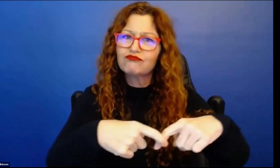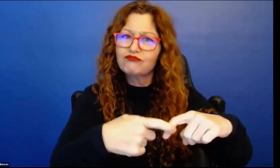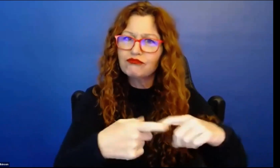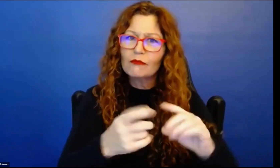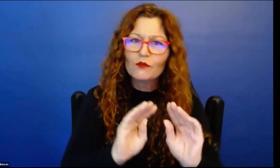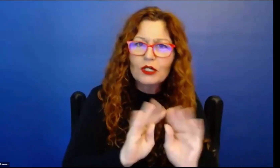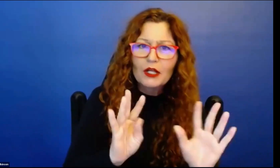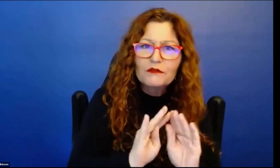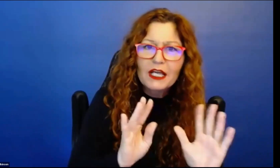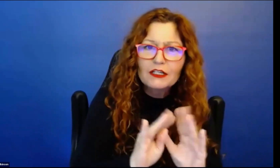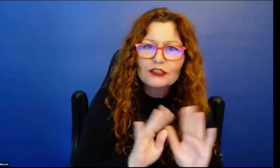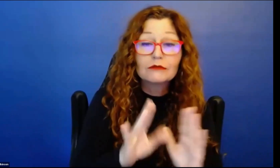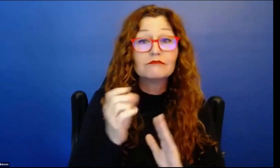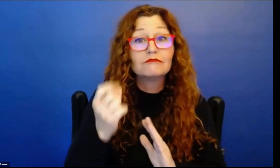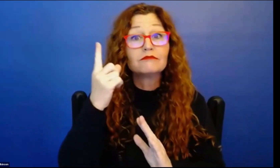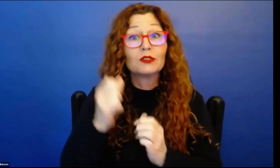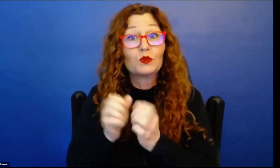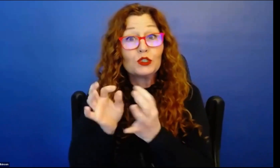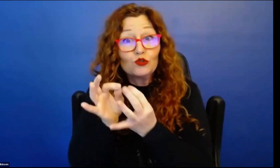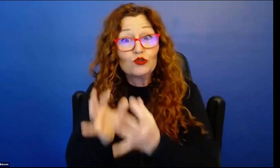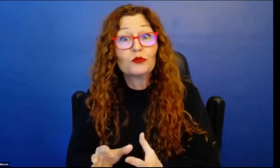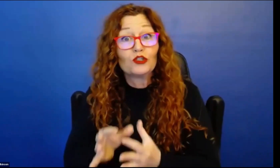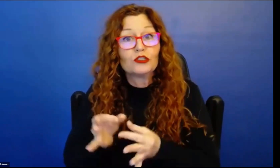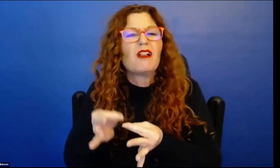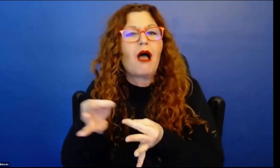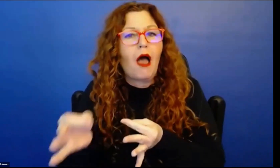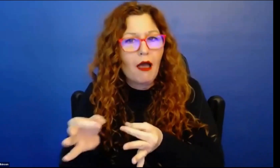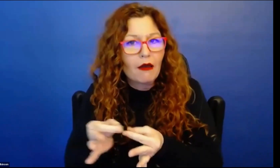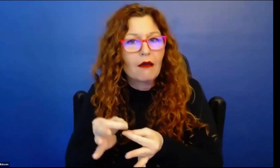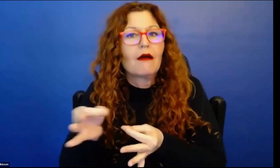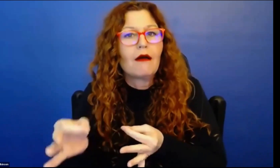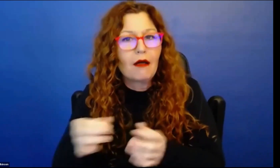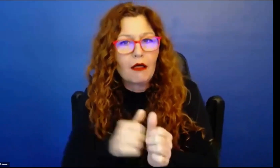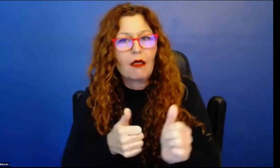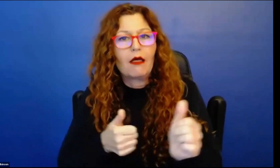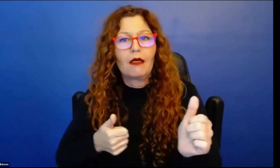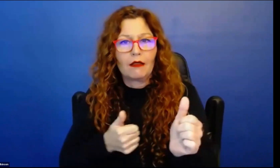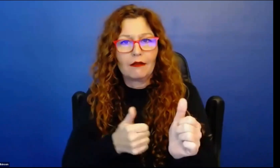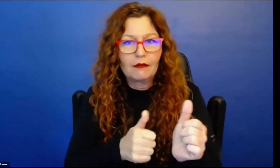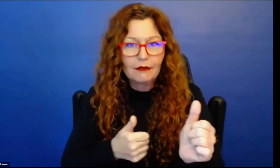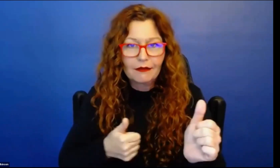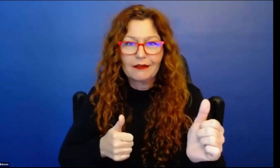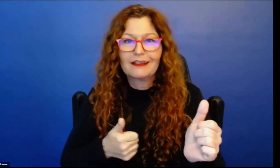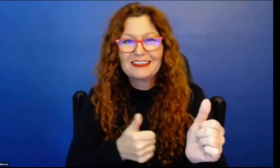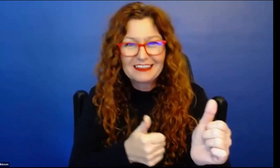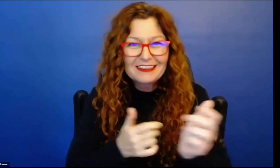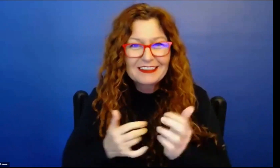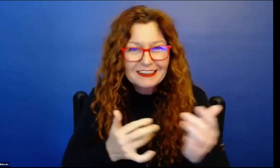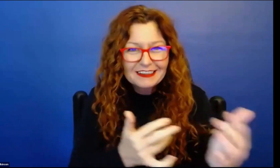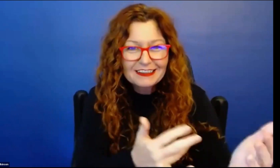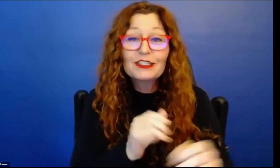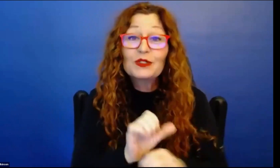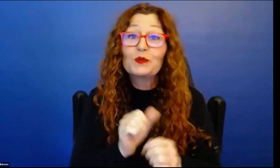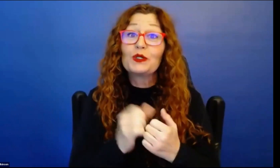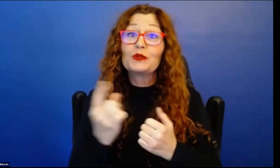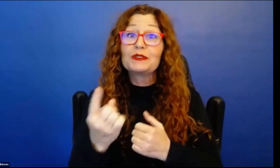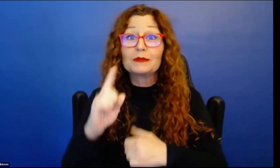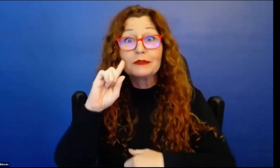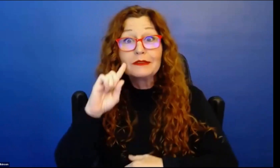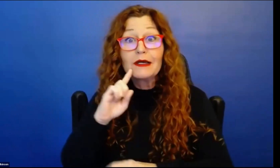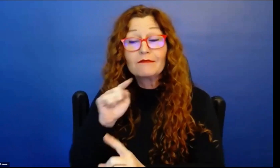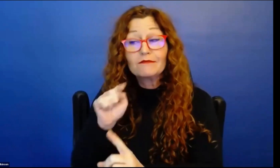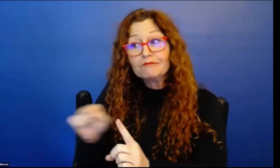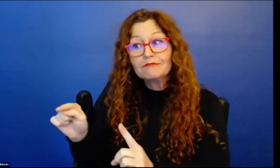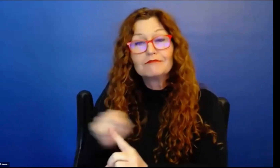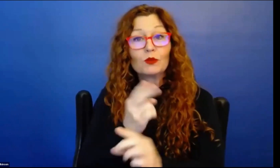with interpreters. Know that there's a little bit of a lag, right? So that's something that when we're working with folks who are deaf, who are using ASL interpreters, we just kind